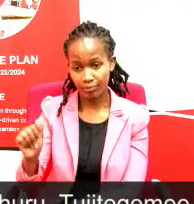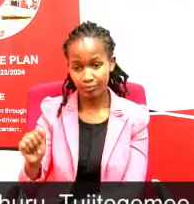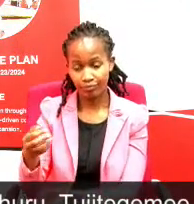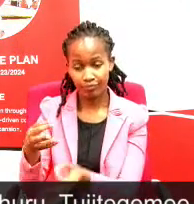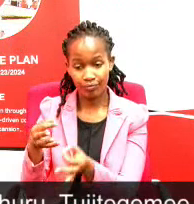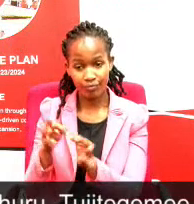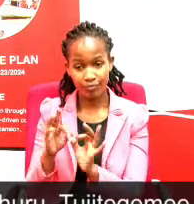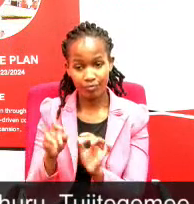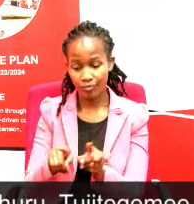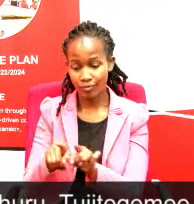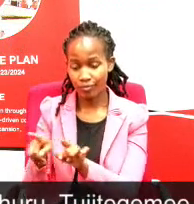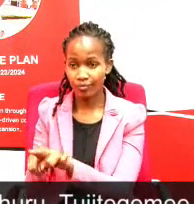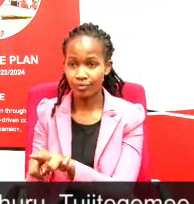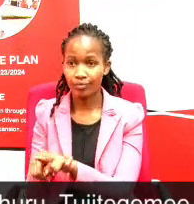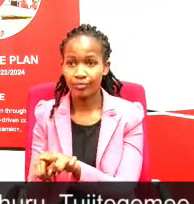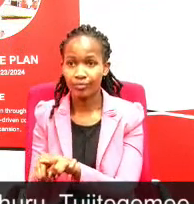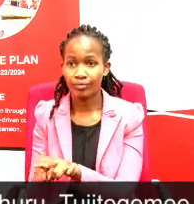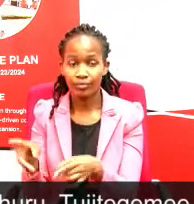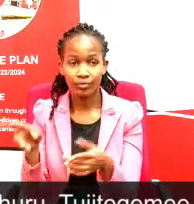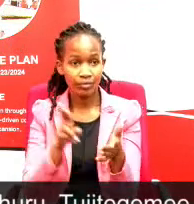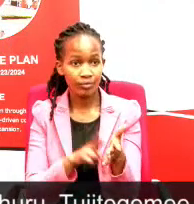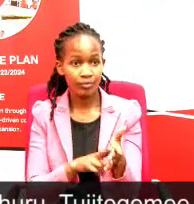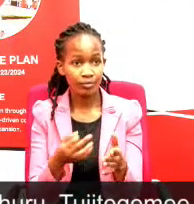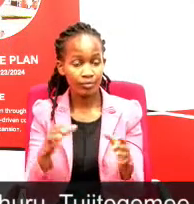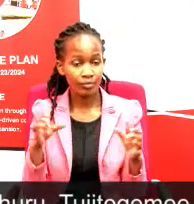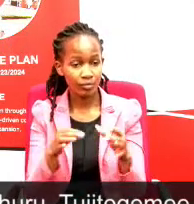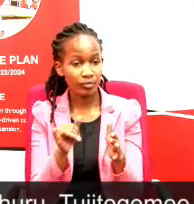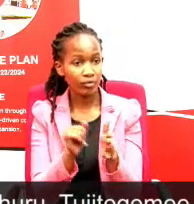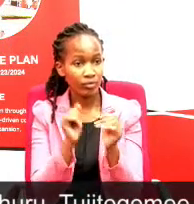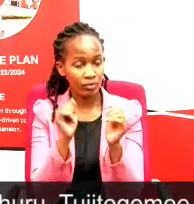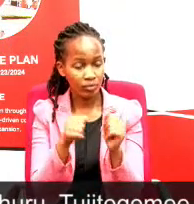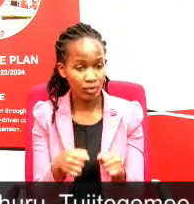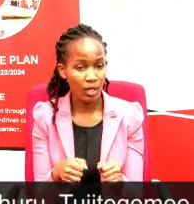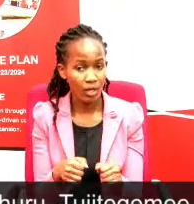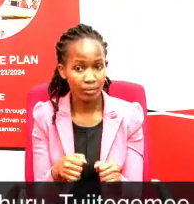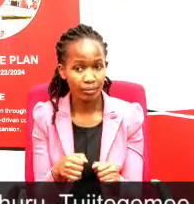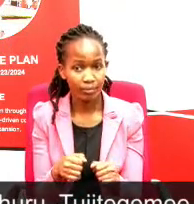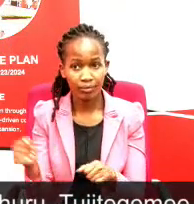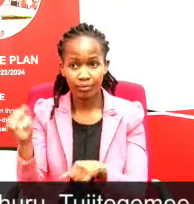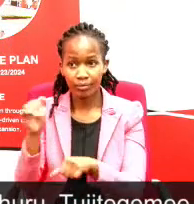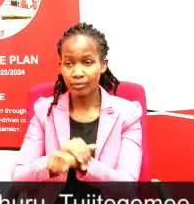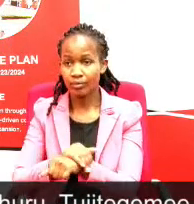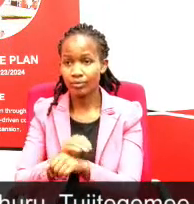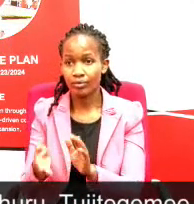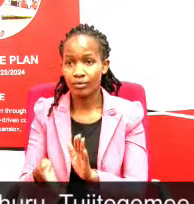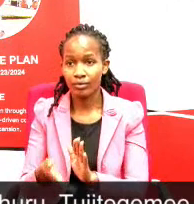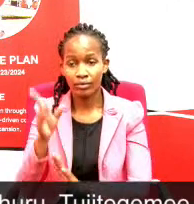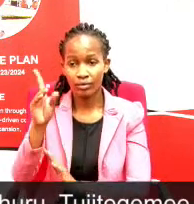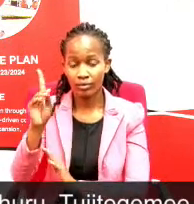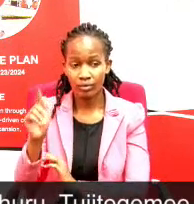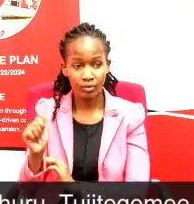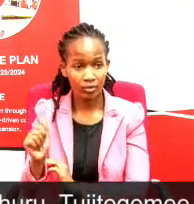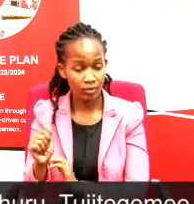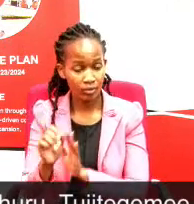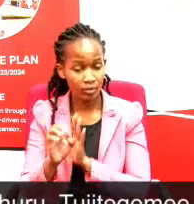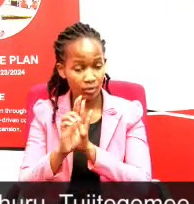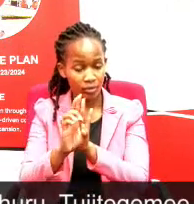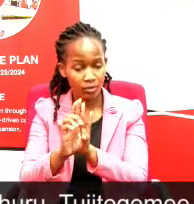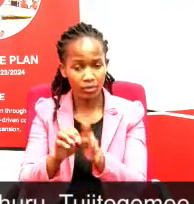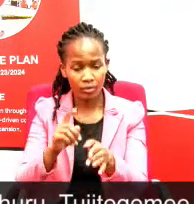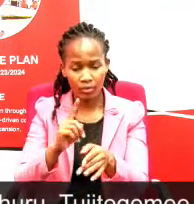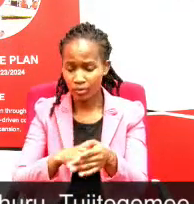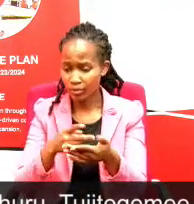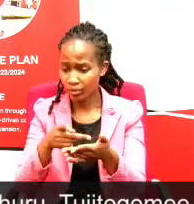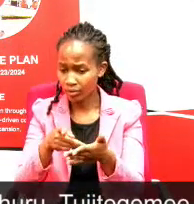Treasury and Register of Companies so that we are able to get immediate data. For instance, maybe when taxpayers